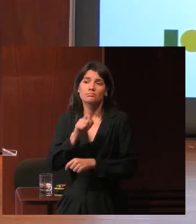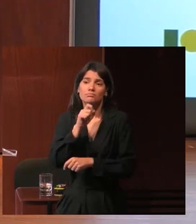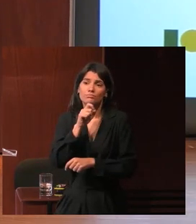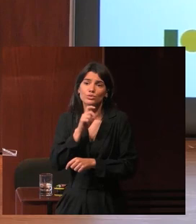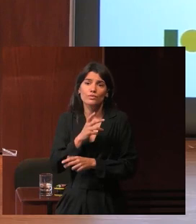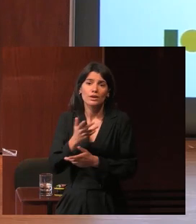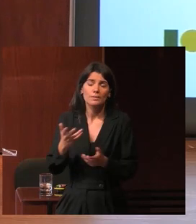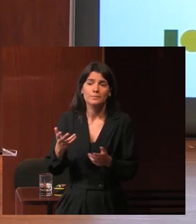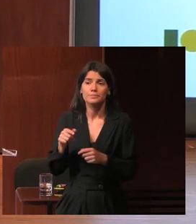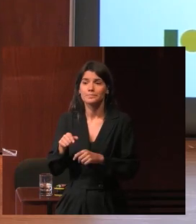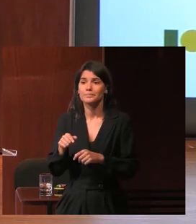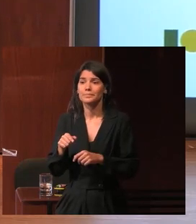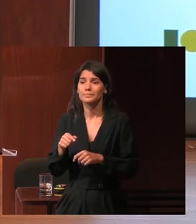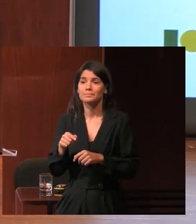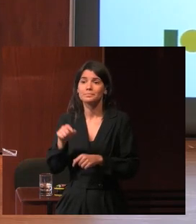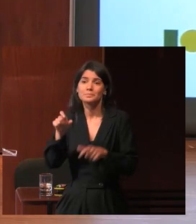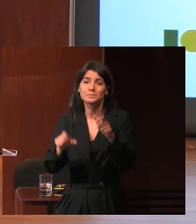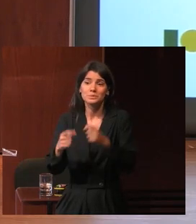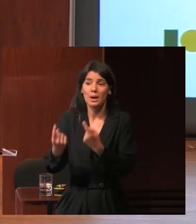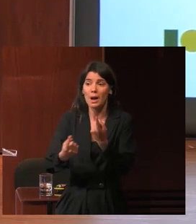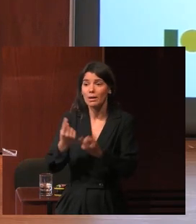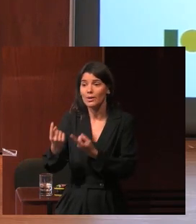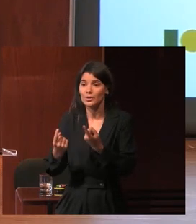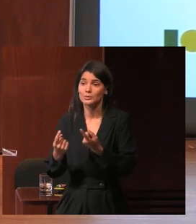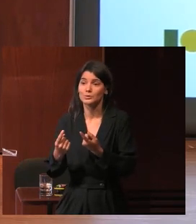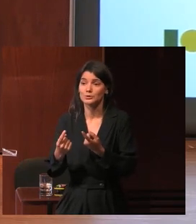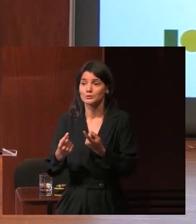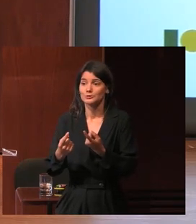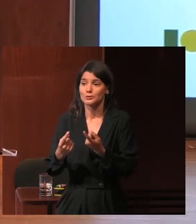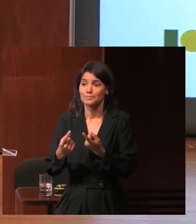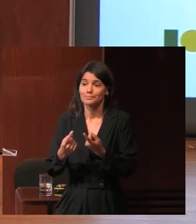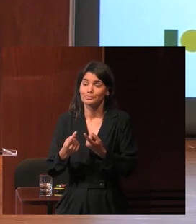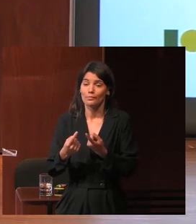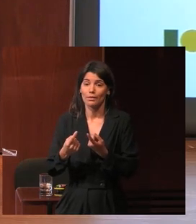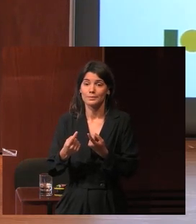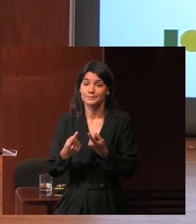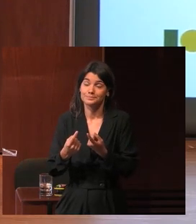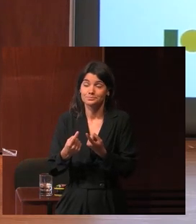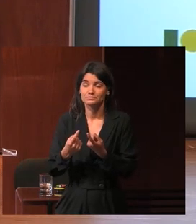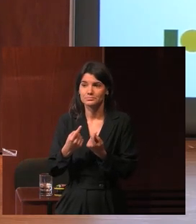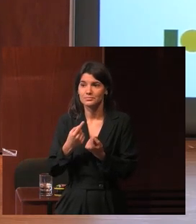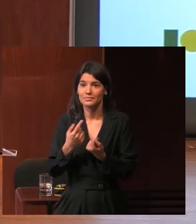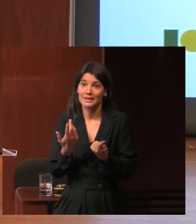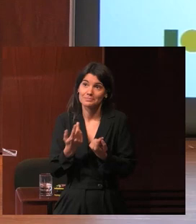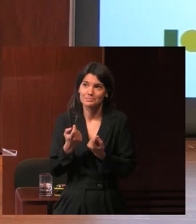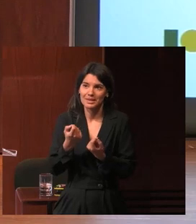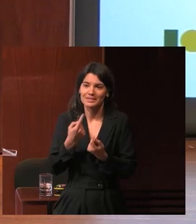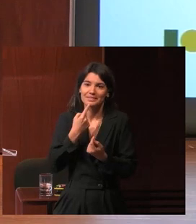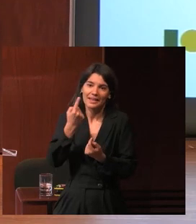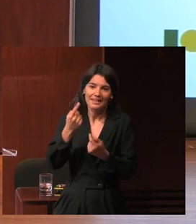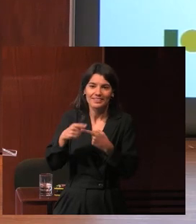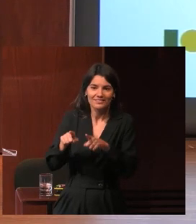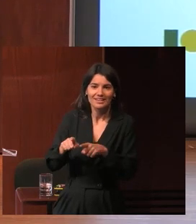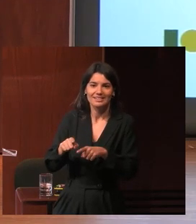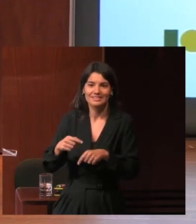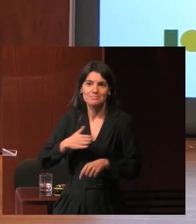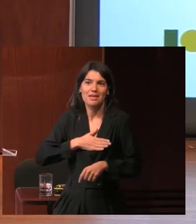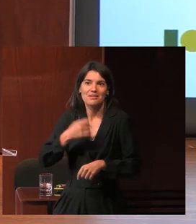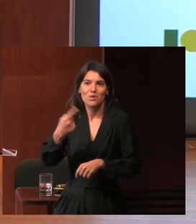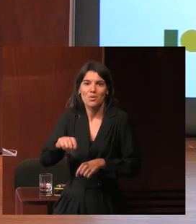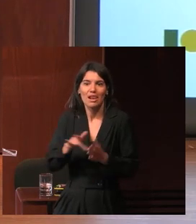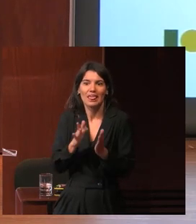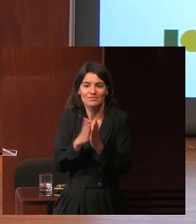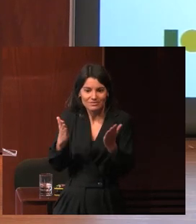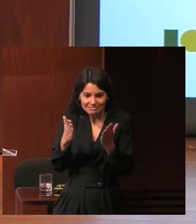peculiar people who are still interested in books only, but I really cannot imagine that this is the case. So you are